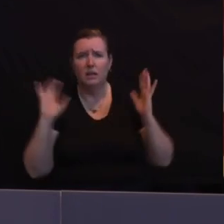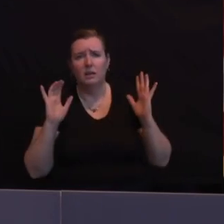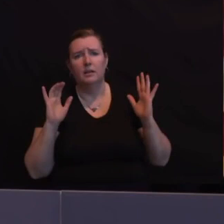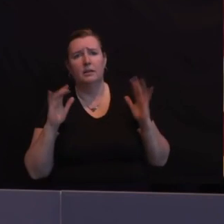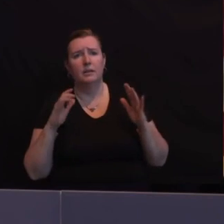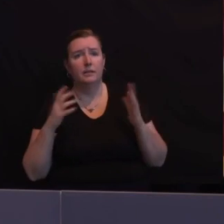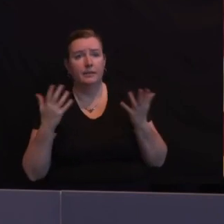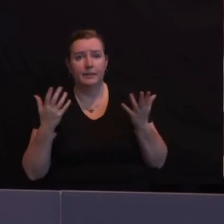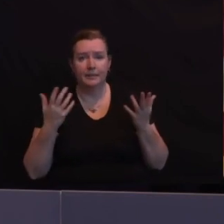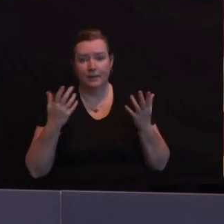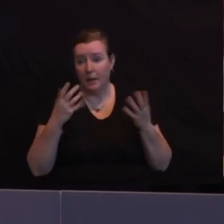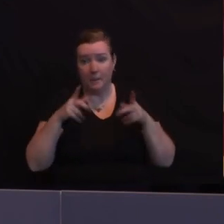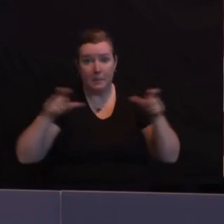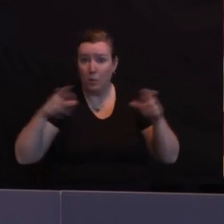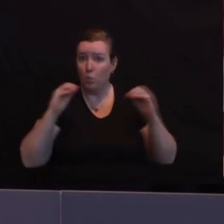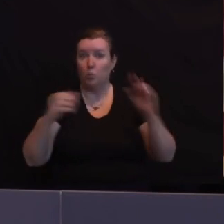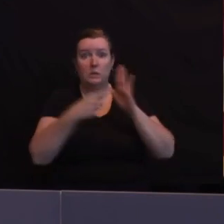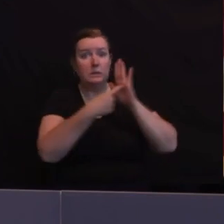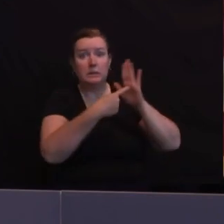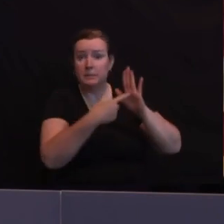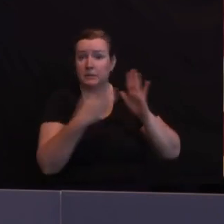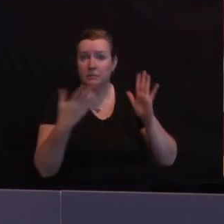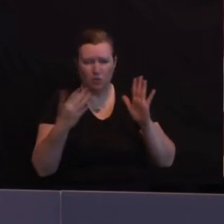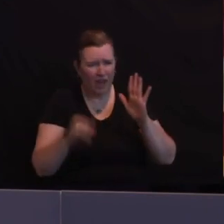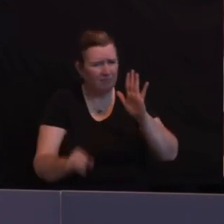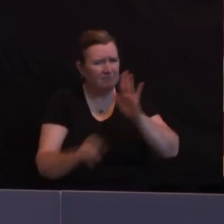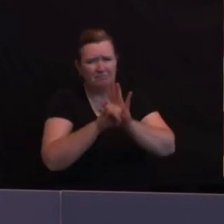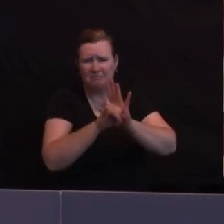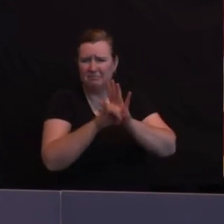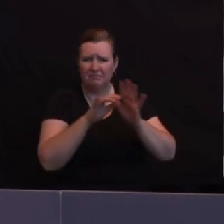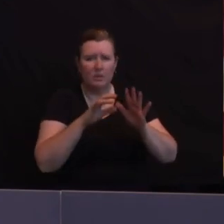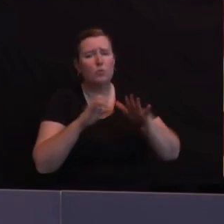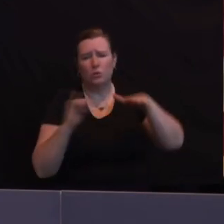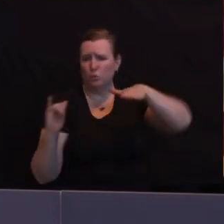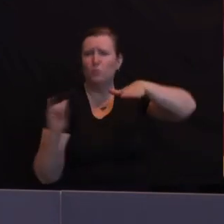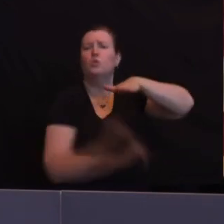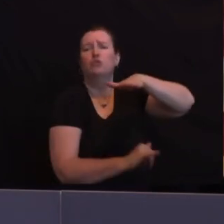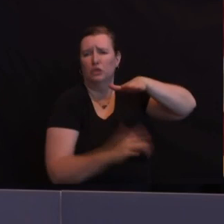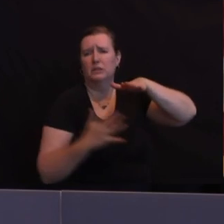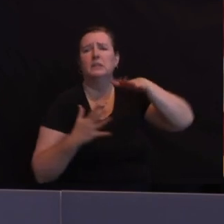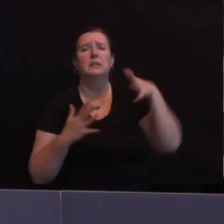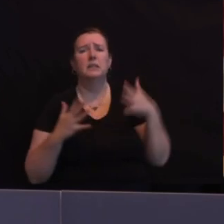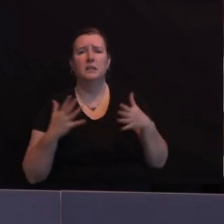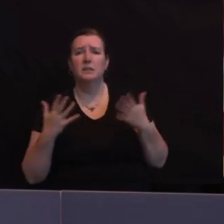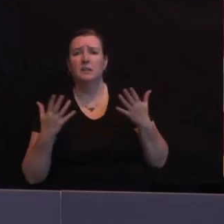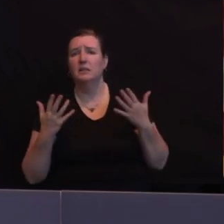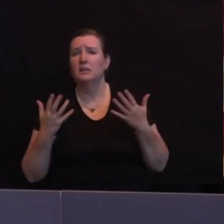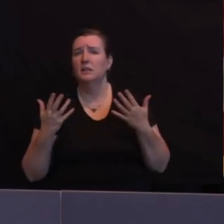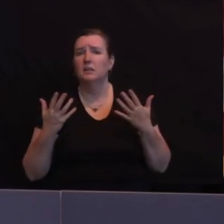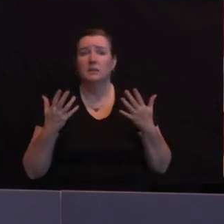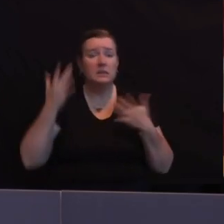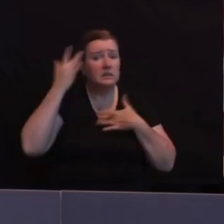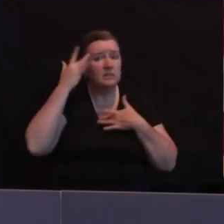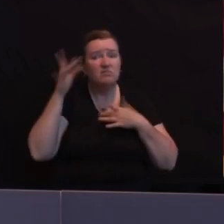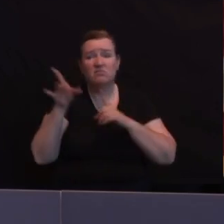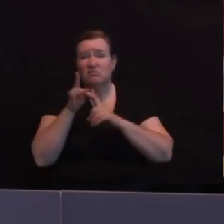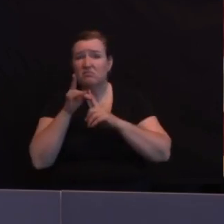quickly identified and quarantined. To date, cases don't appear to be associated with on-campus